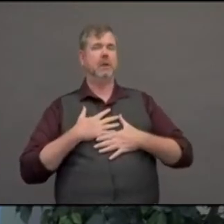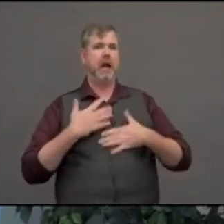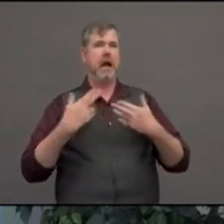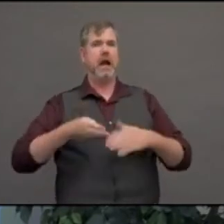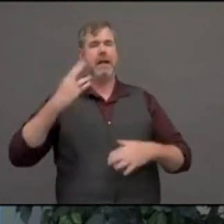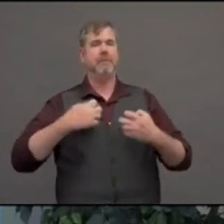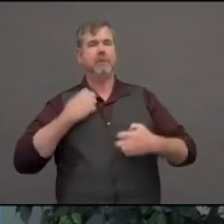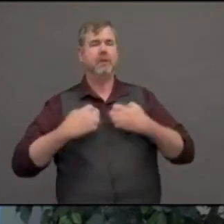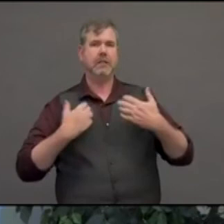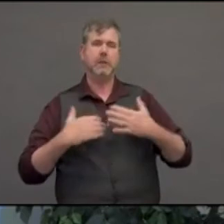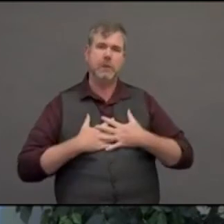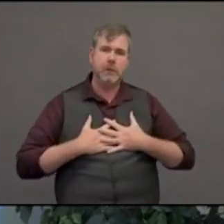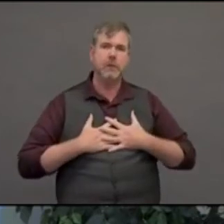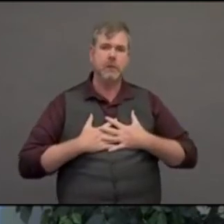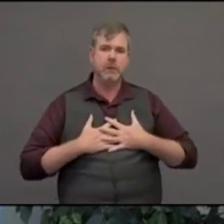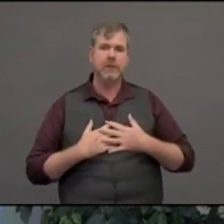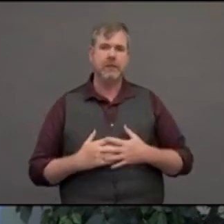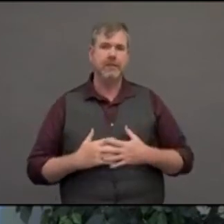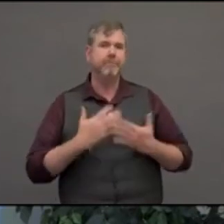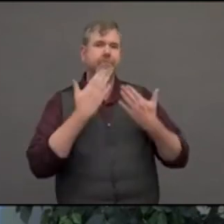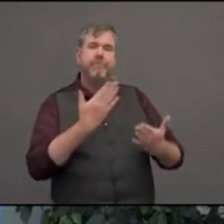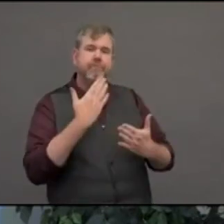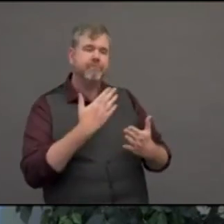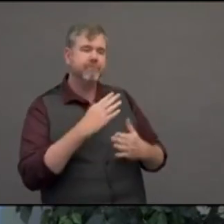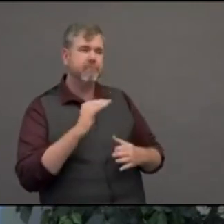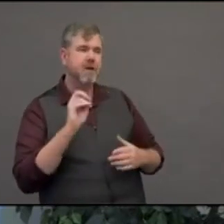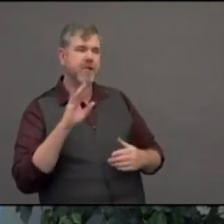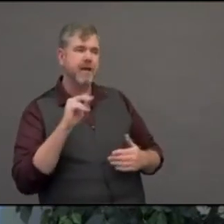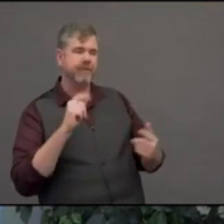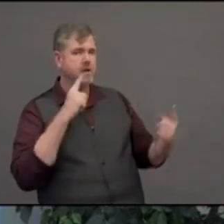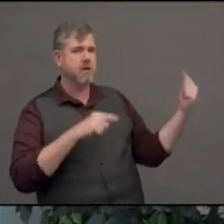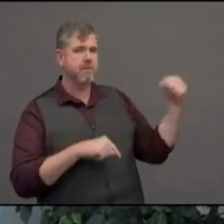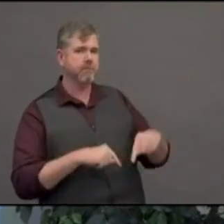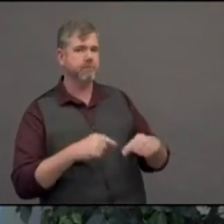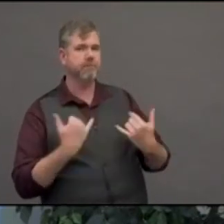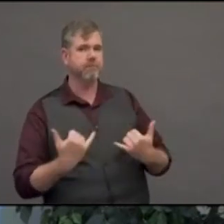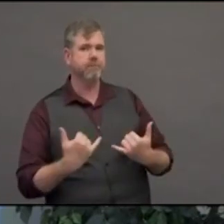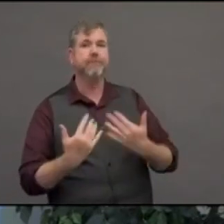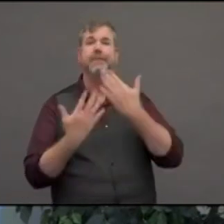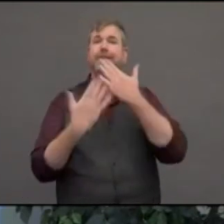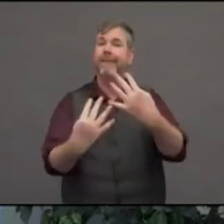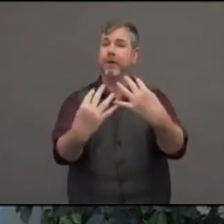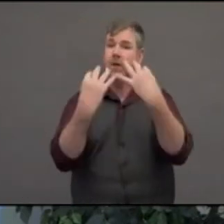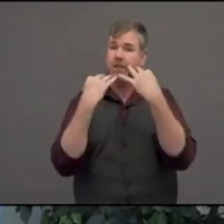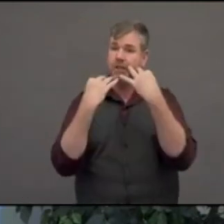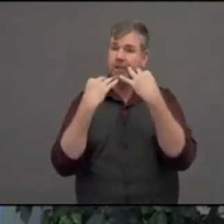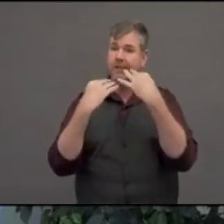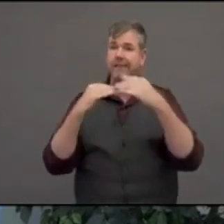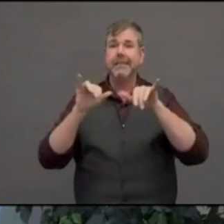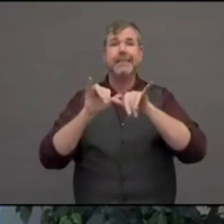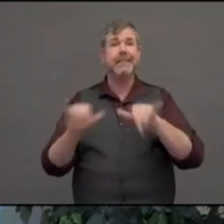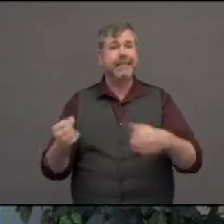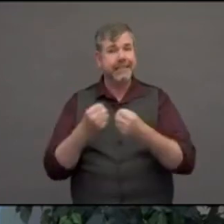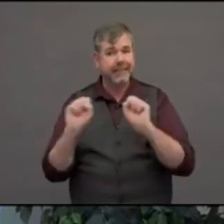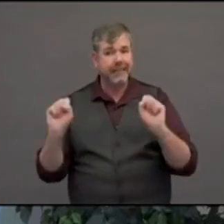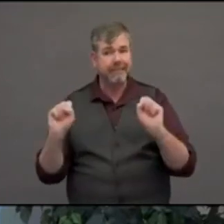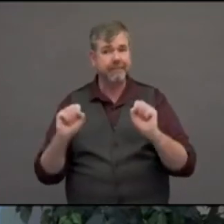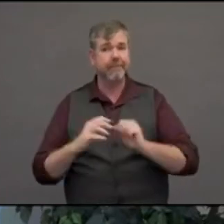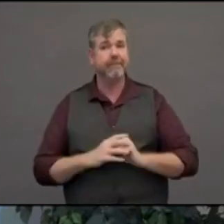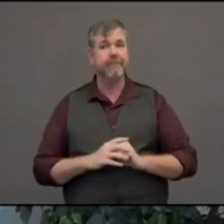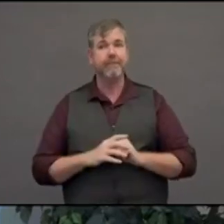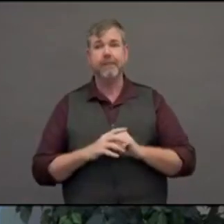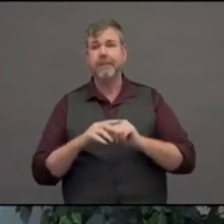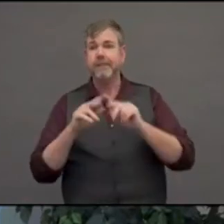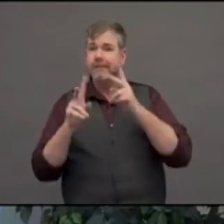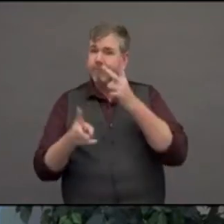for being here as always. Yeah, of course. And thank you for being here as well. And thank you for watching. Stay safe, everyone. Look out for yourself, but most of all, look out for your neighbor.